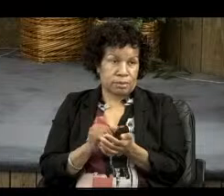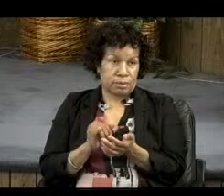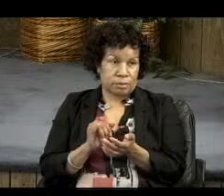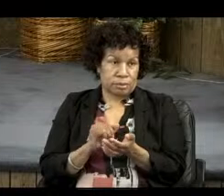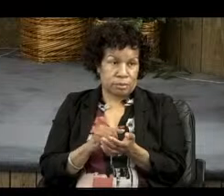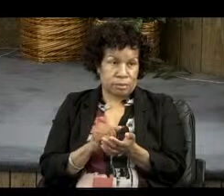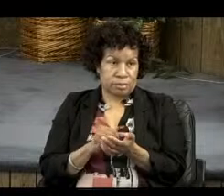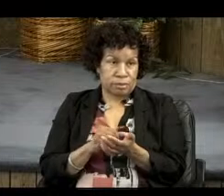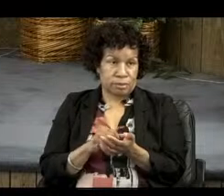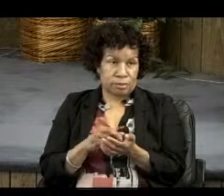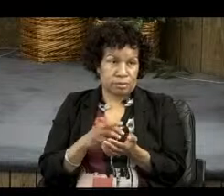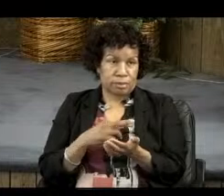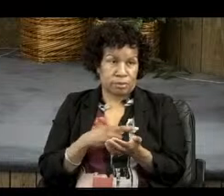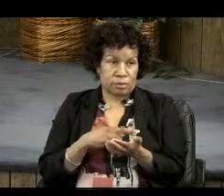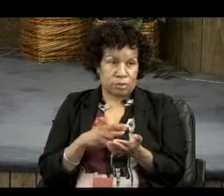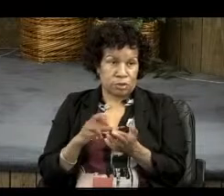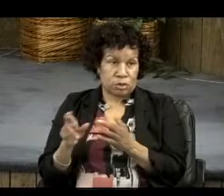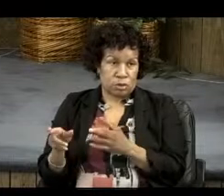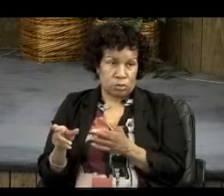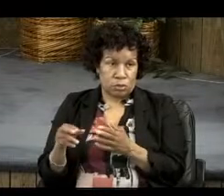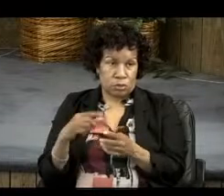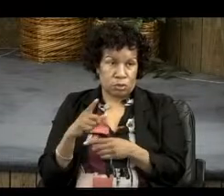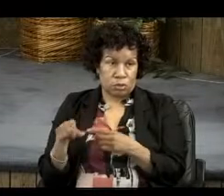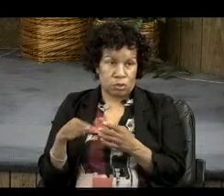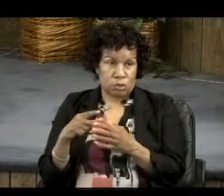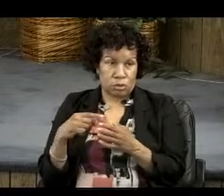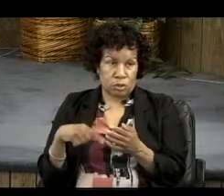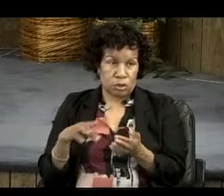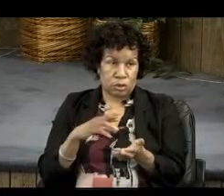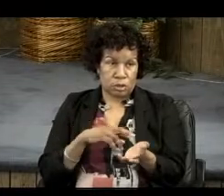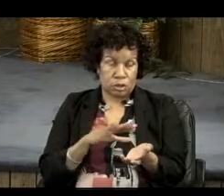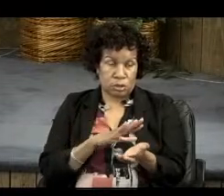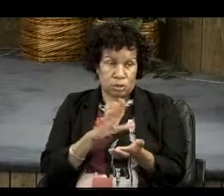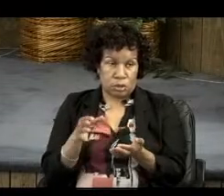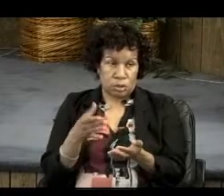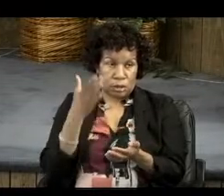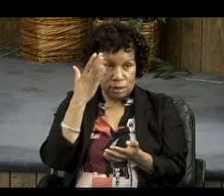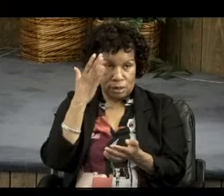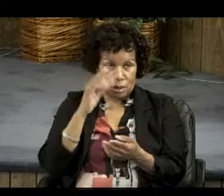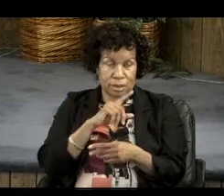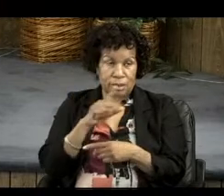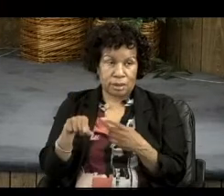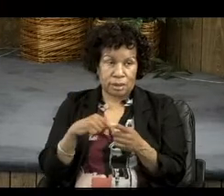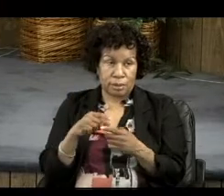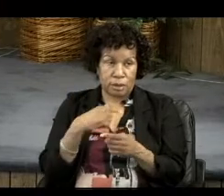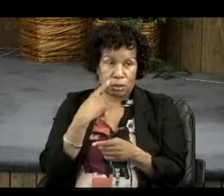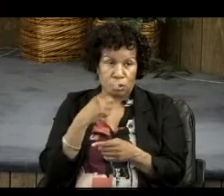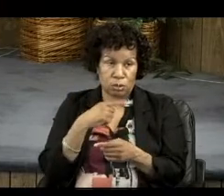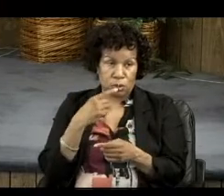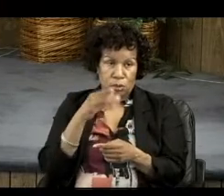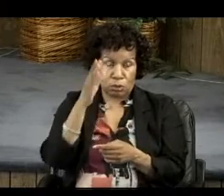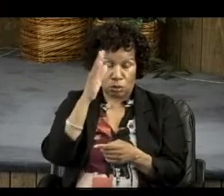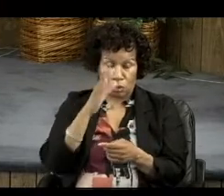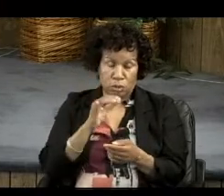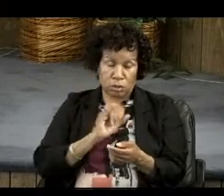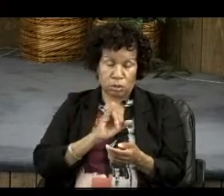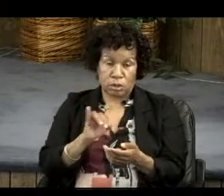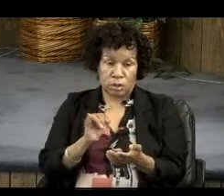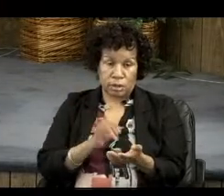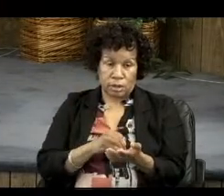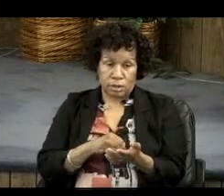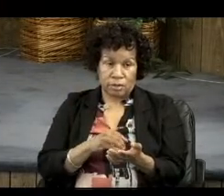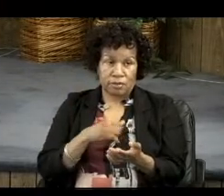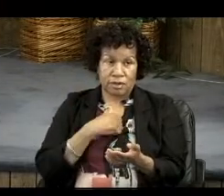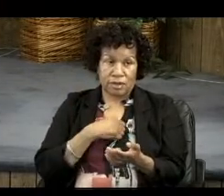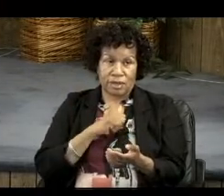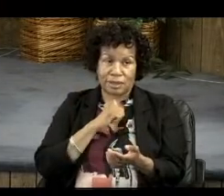When we really think about who he is, we get to this place. If I can't hear from God, I won't